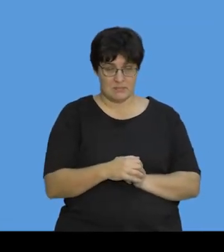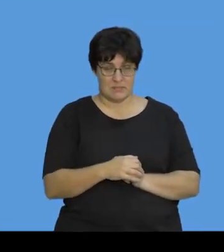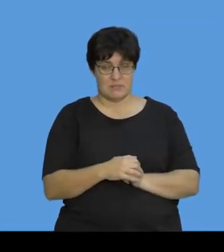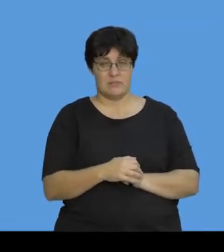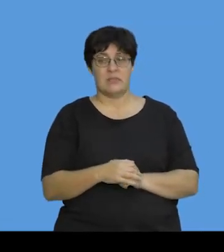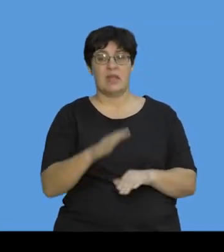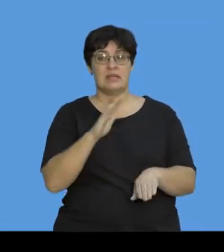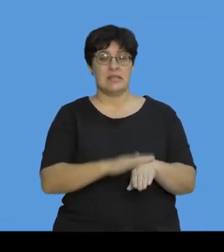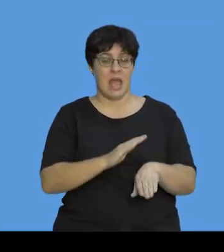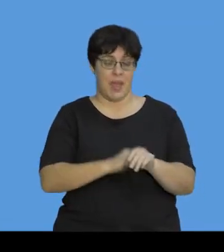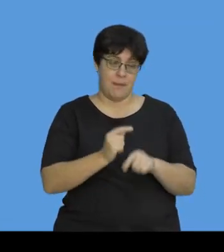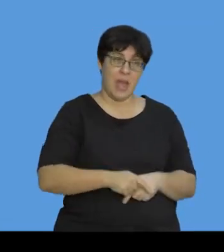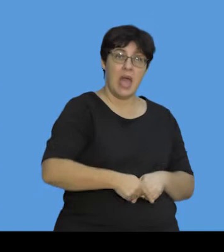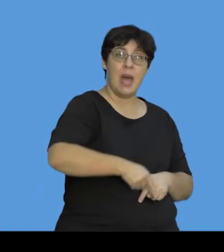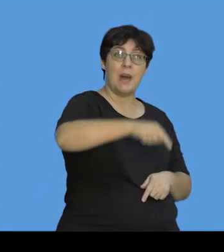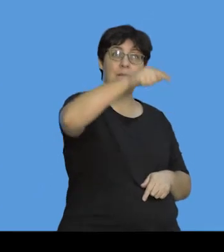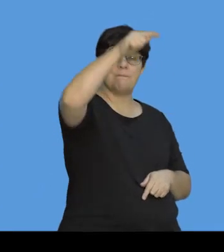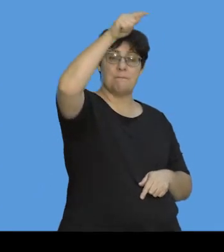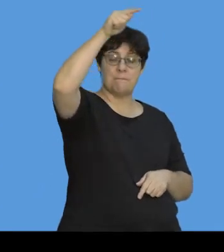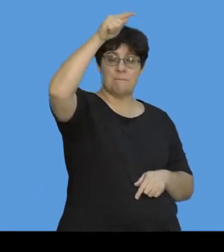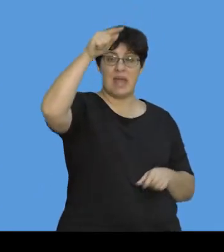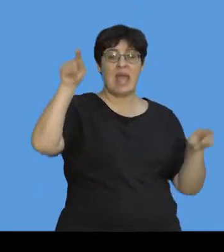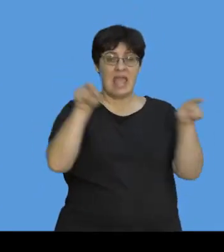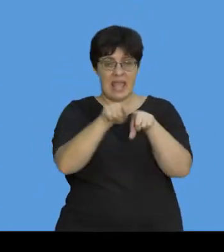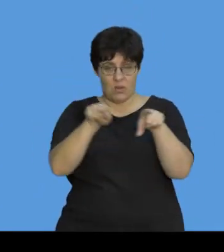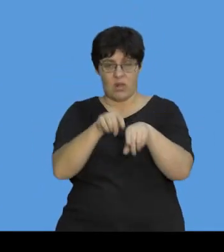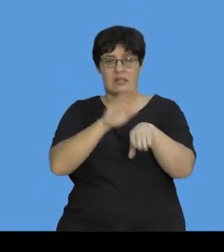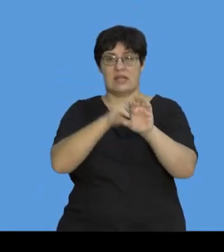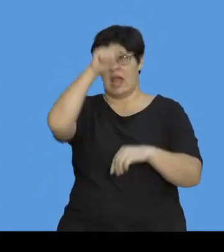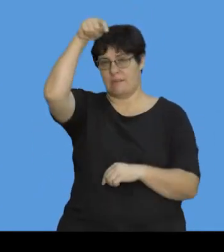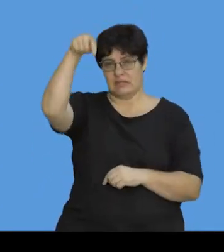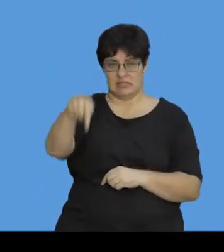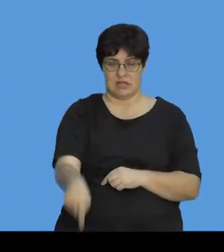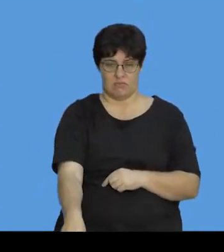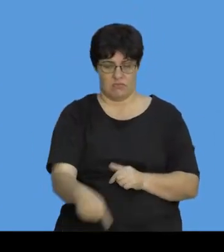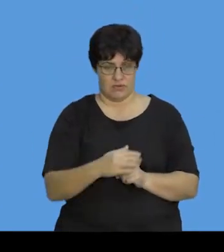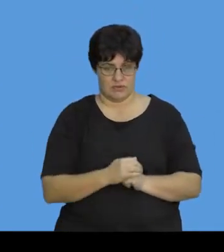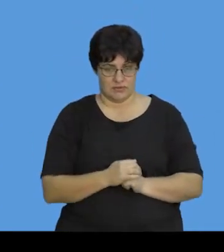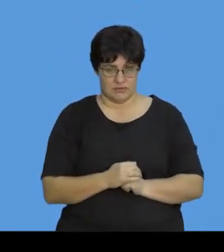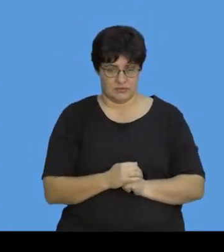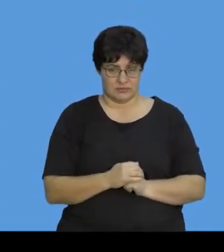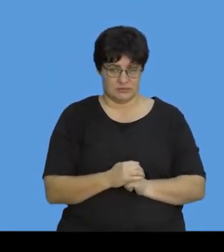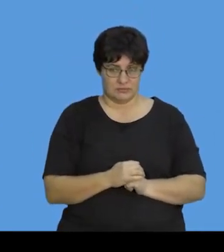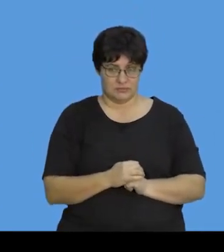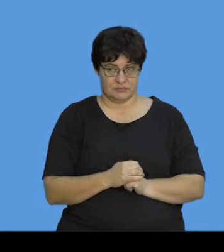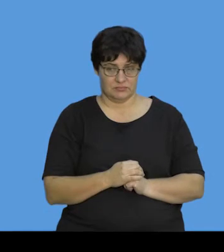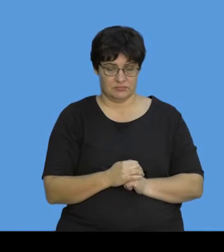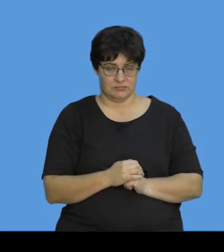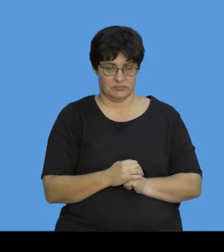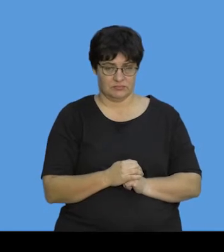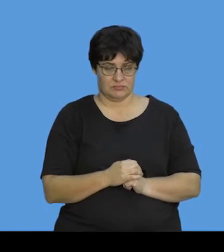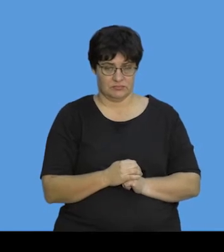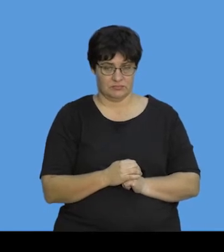the time it takes to go up is equal to the time it takes to come